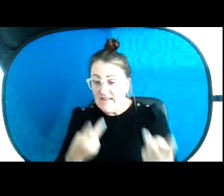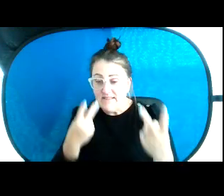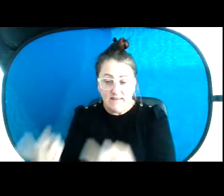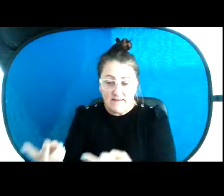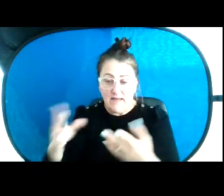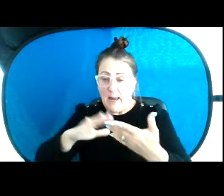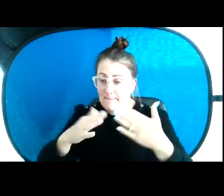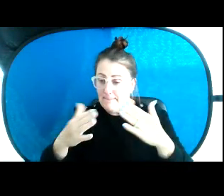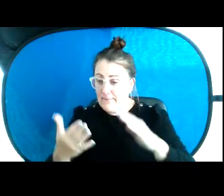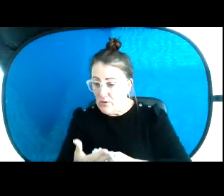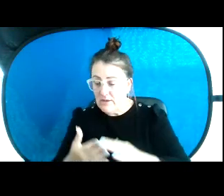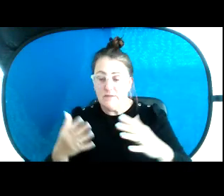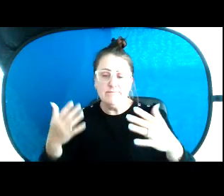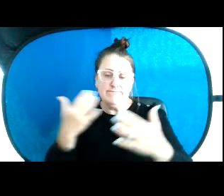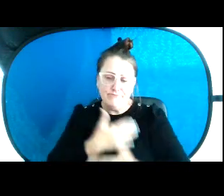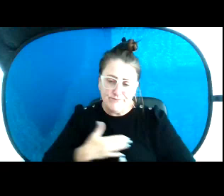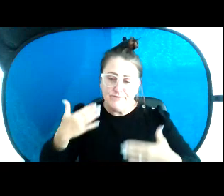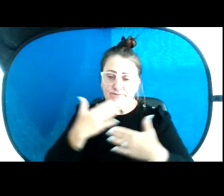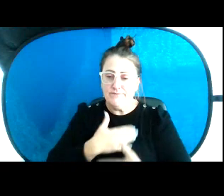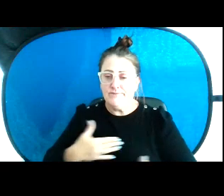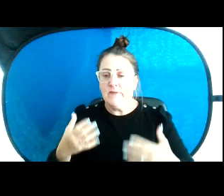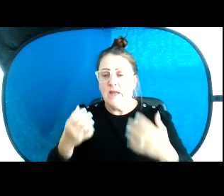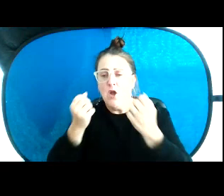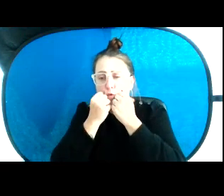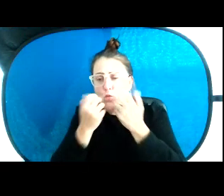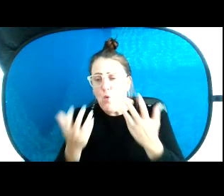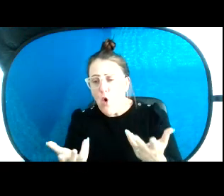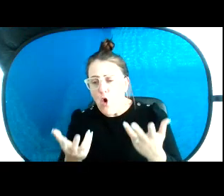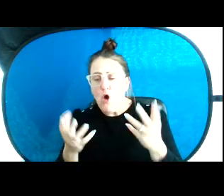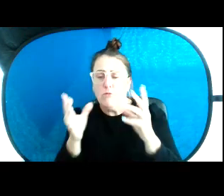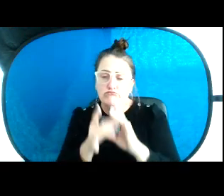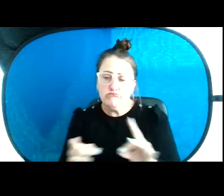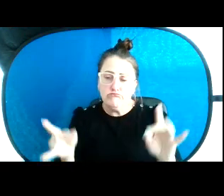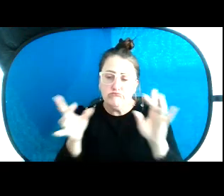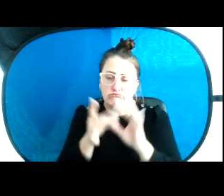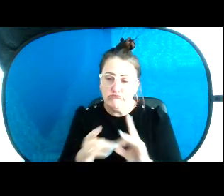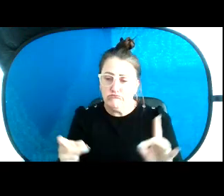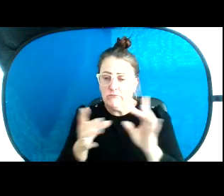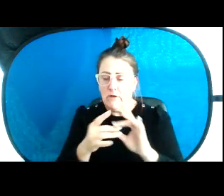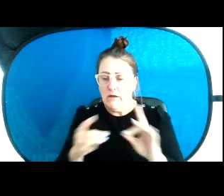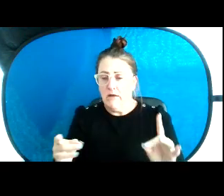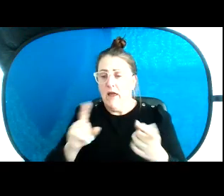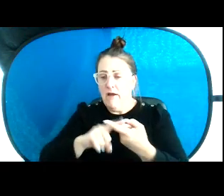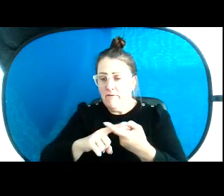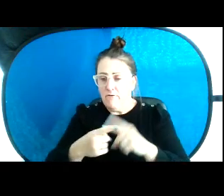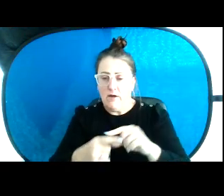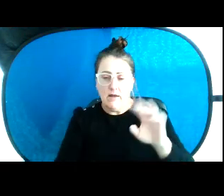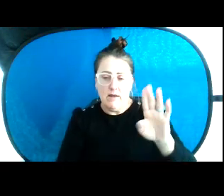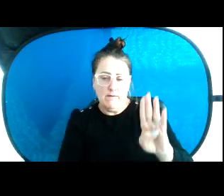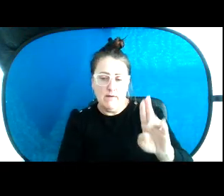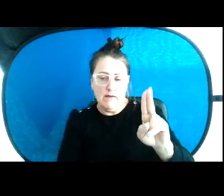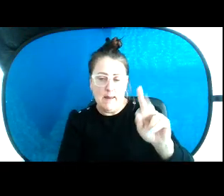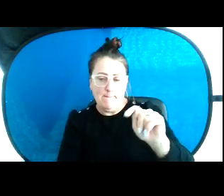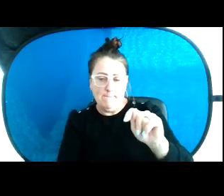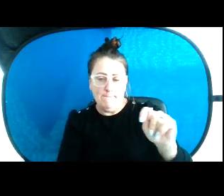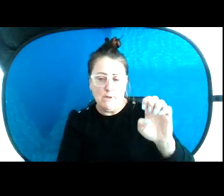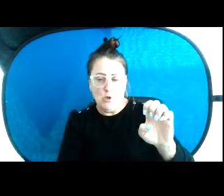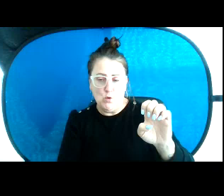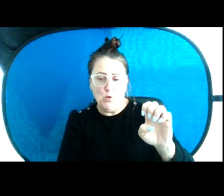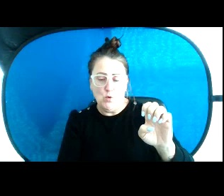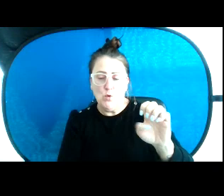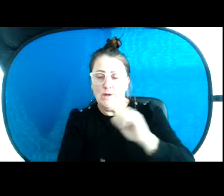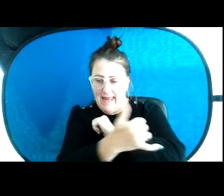and appreciate the warm comments from our friends from Butte County. It is